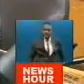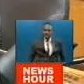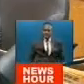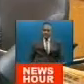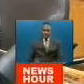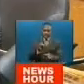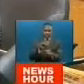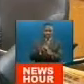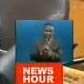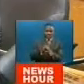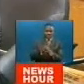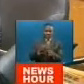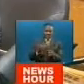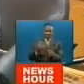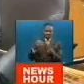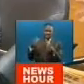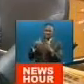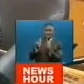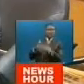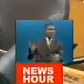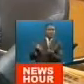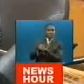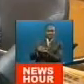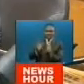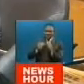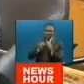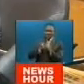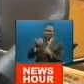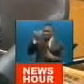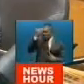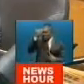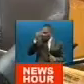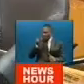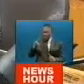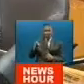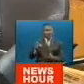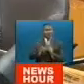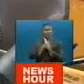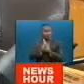Disabled students without support. What mechanism is going to be used to determine this?